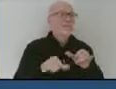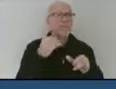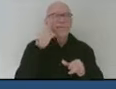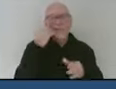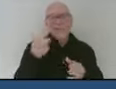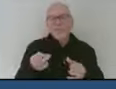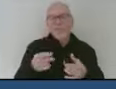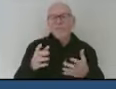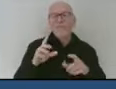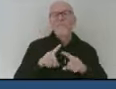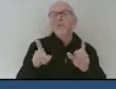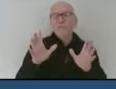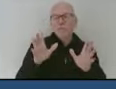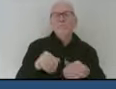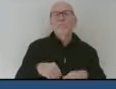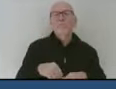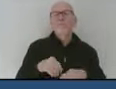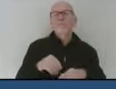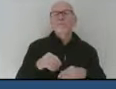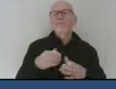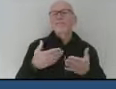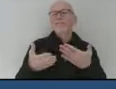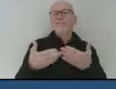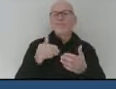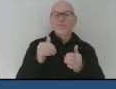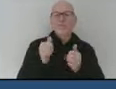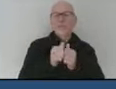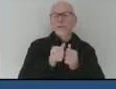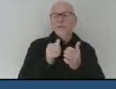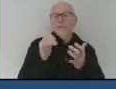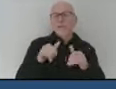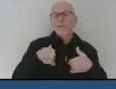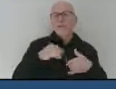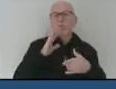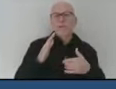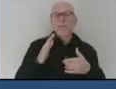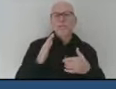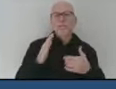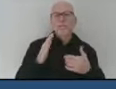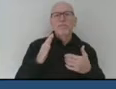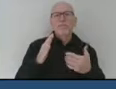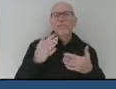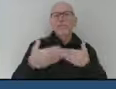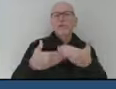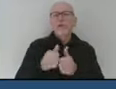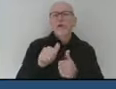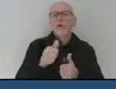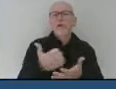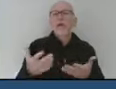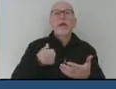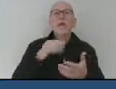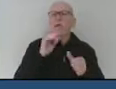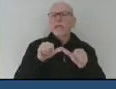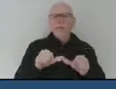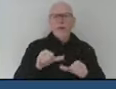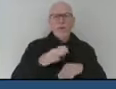So with that thought in mind, I'll move to other things. I will stay on the